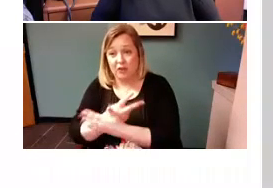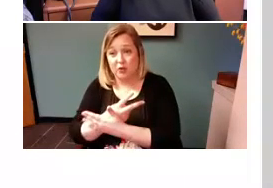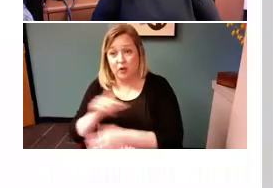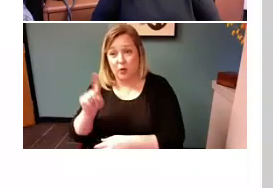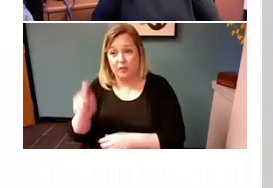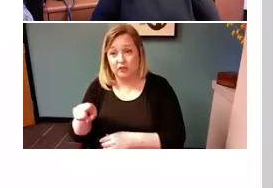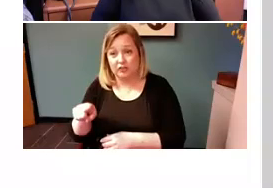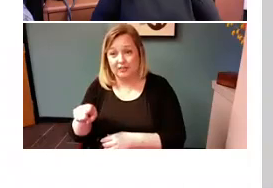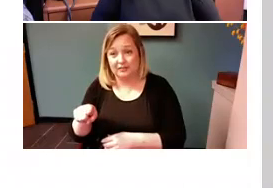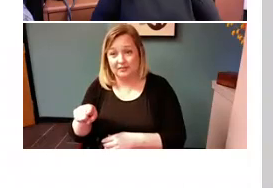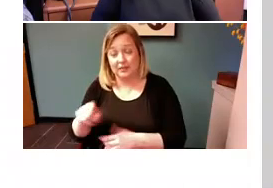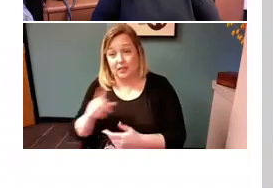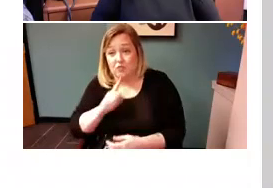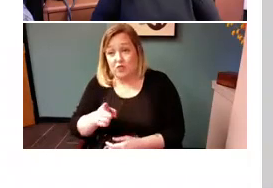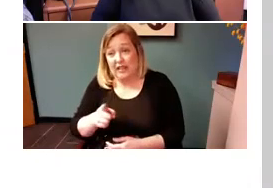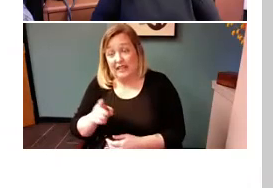exam question, to be honest.